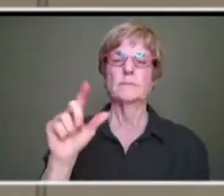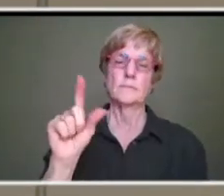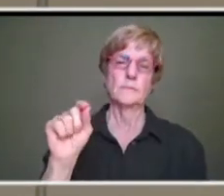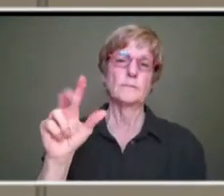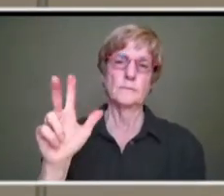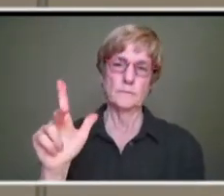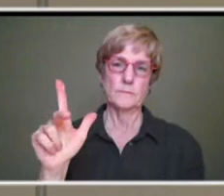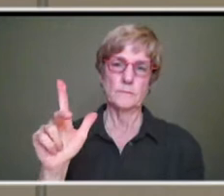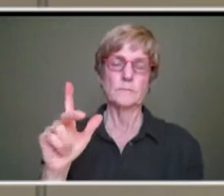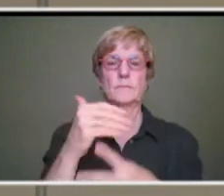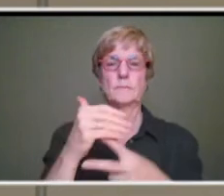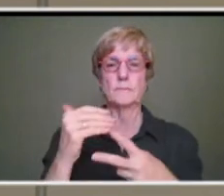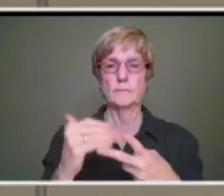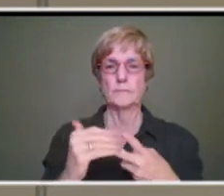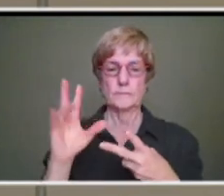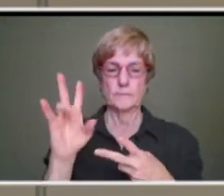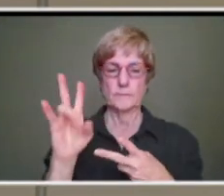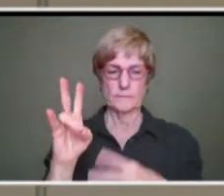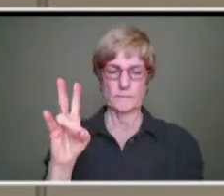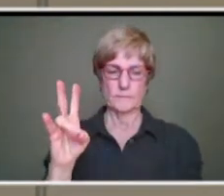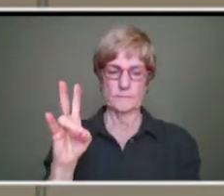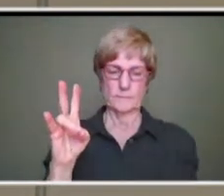item number seven